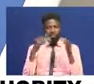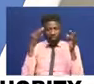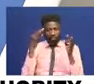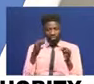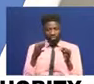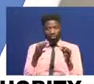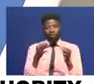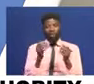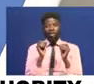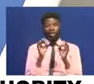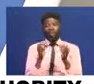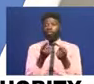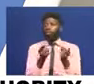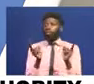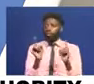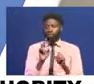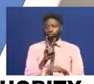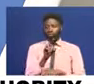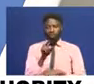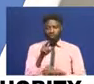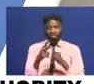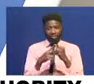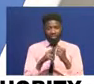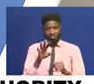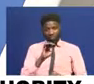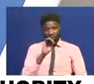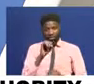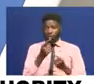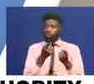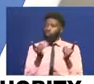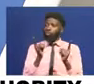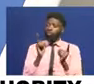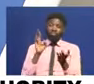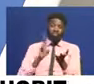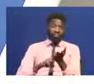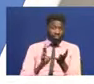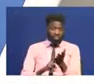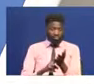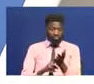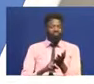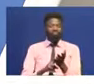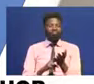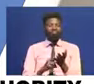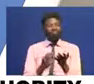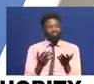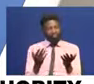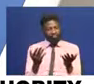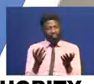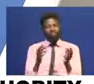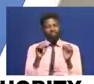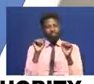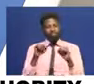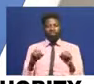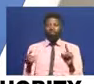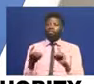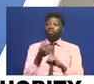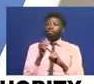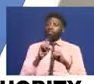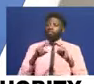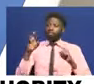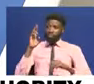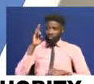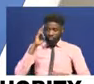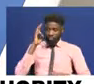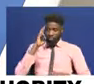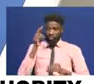bring everybody on board so the universality becomes reality, then we should be able to realize those projections. However, you must remember that